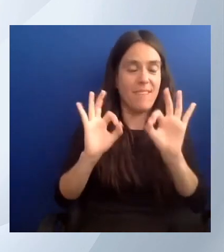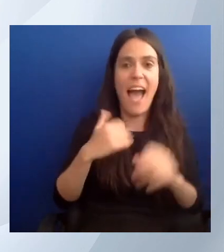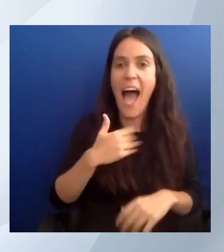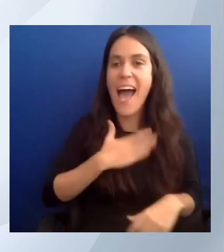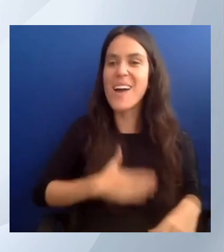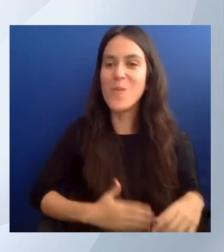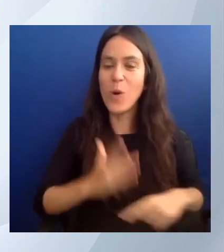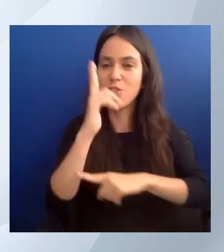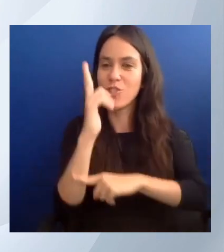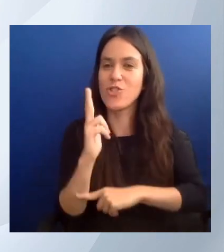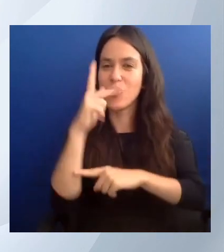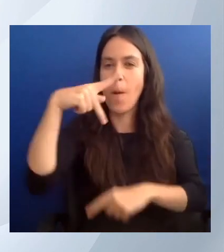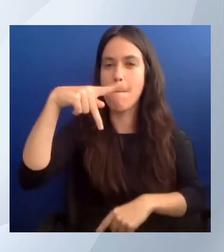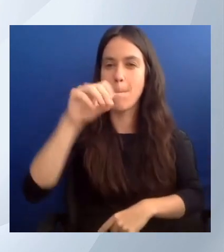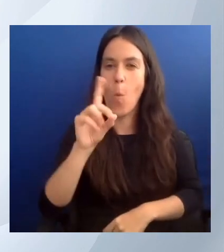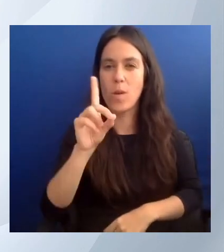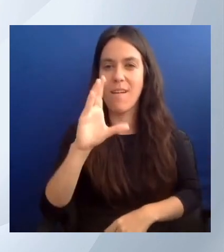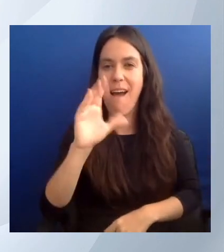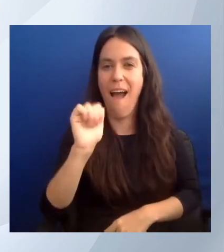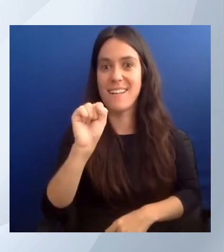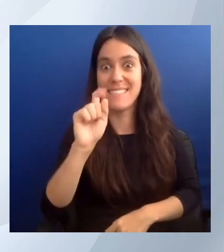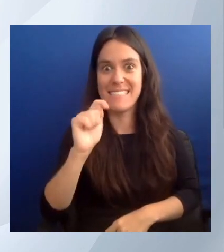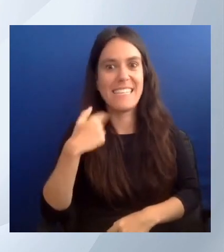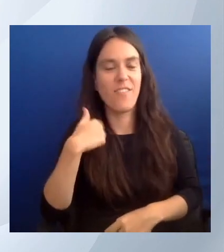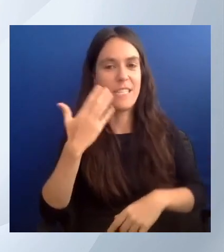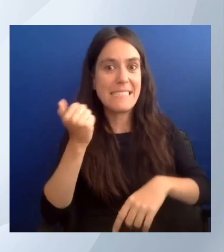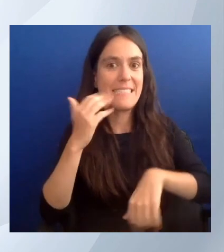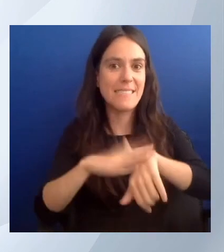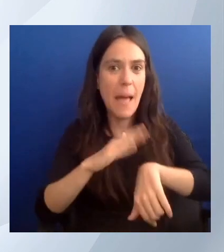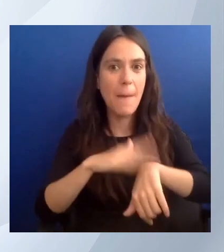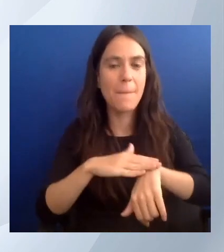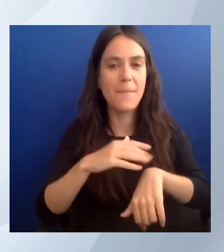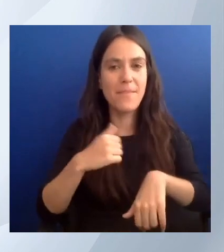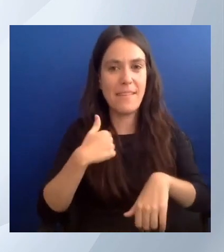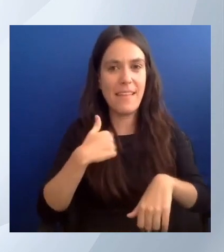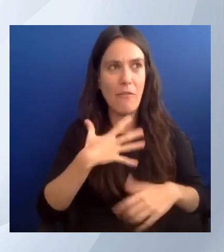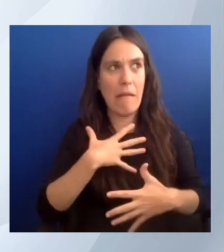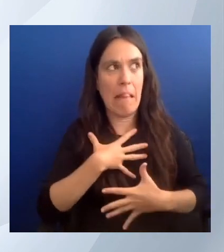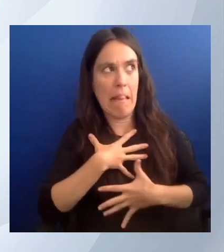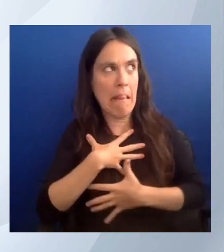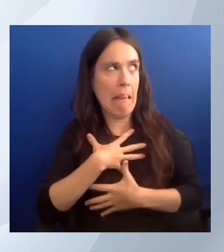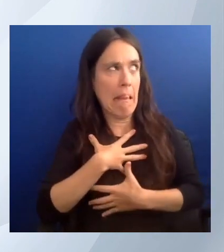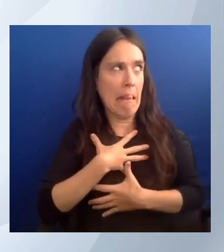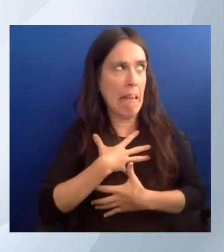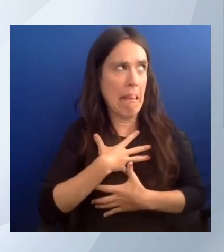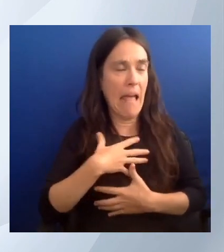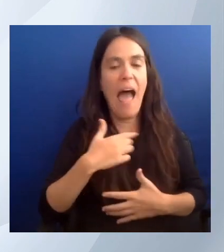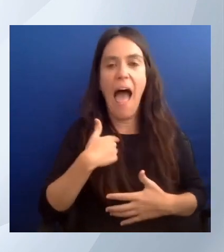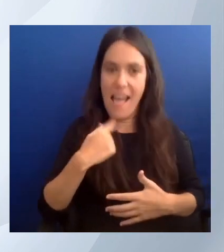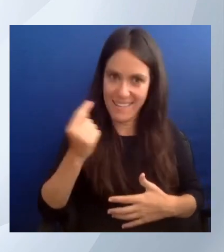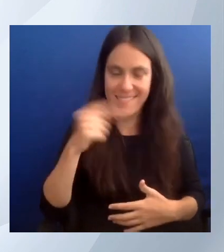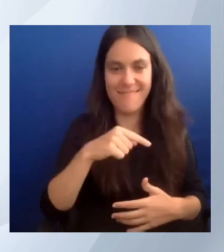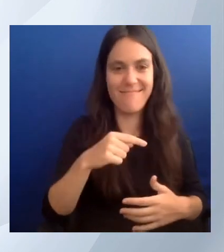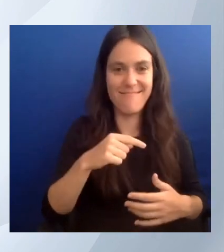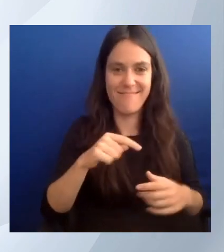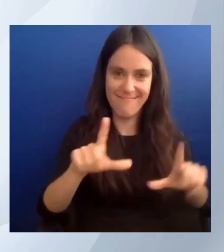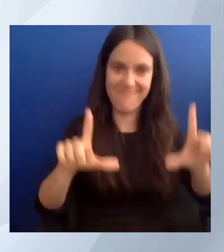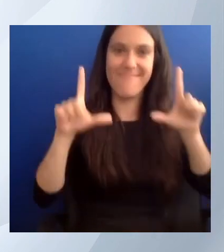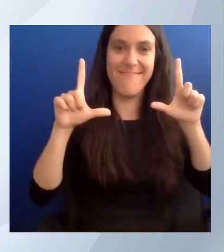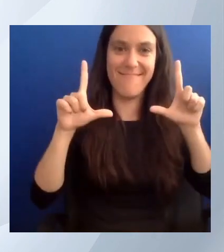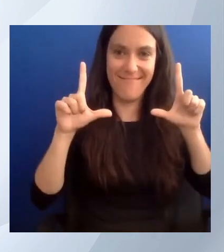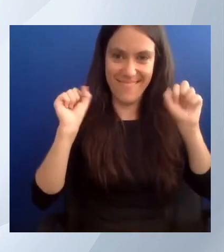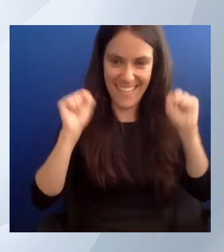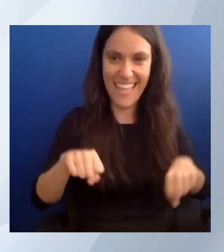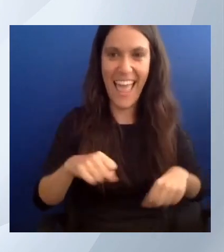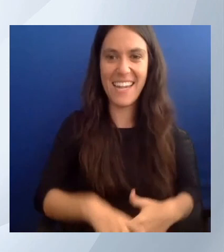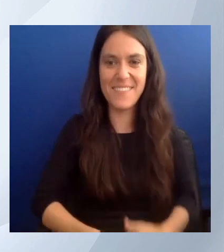of those things where it's like finding the time and getting over the imposter syndrome in order to get going. You're fine. You're fine. We had